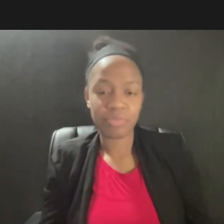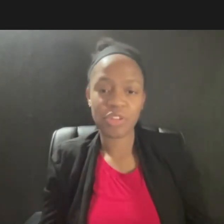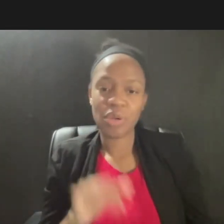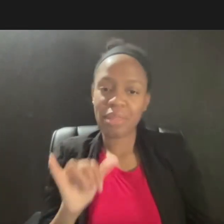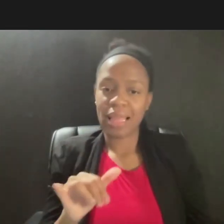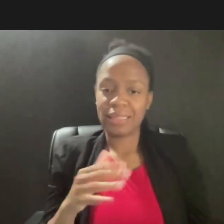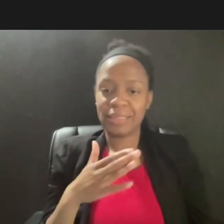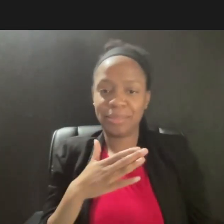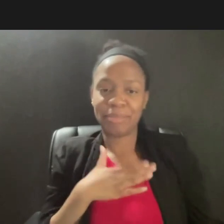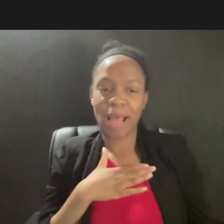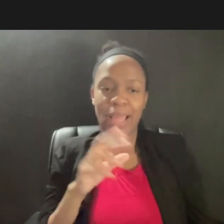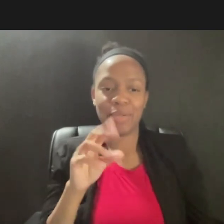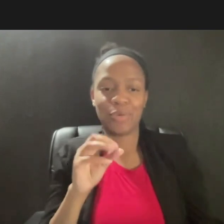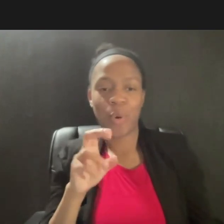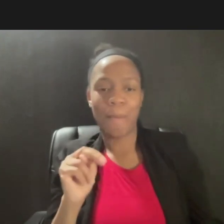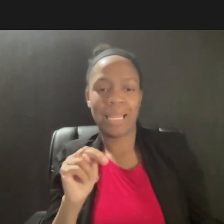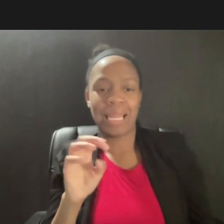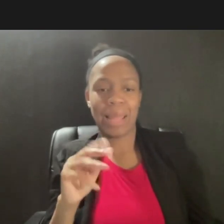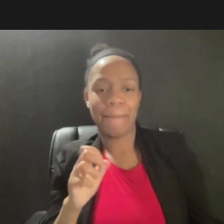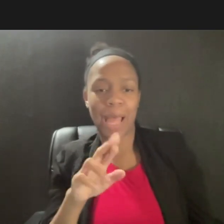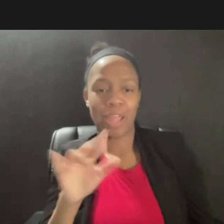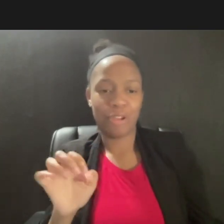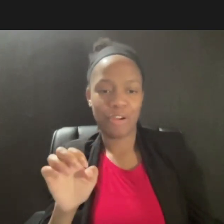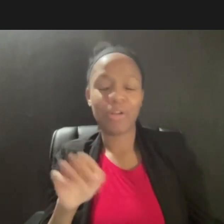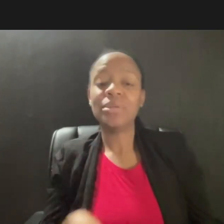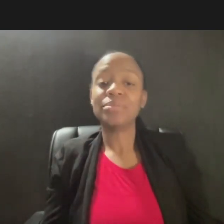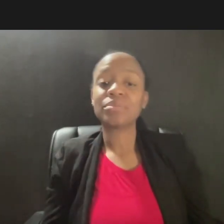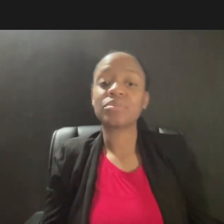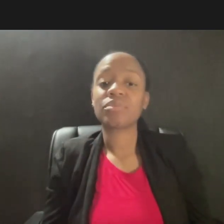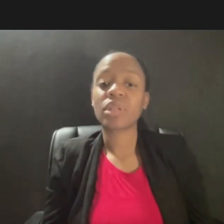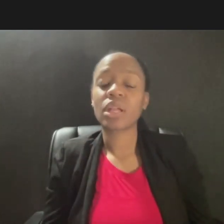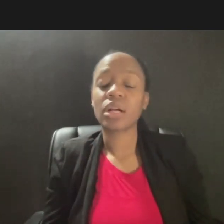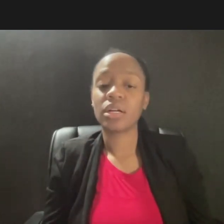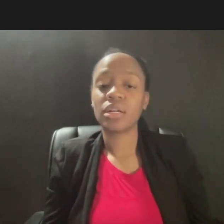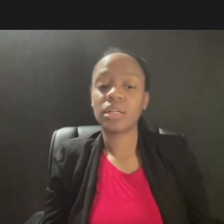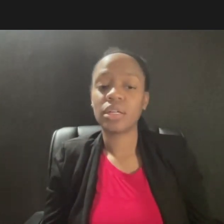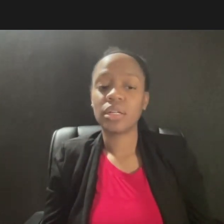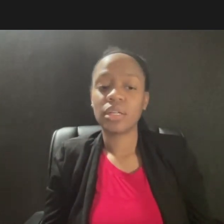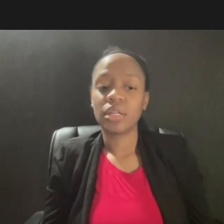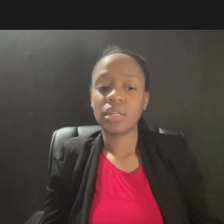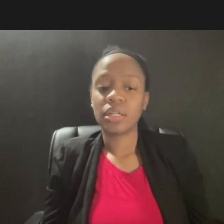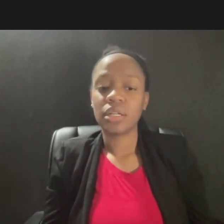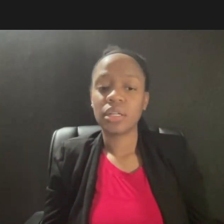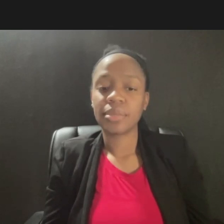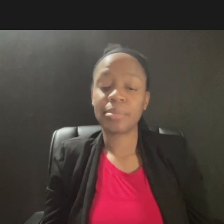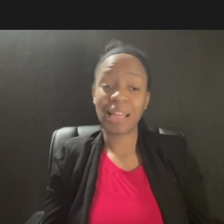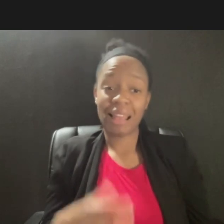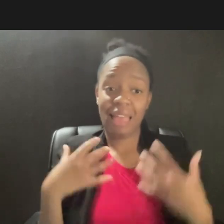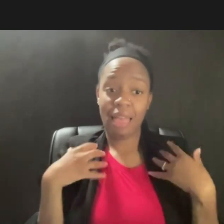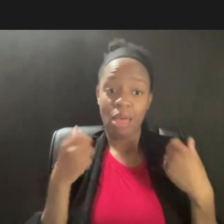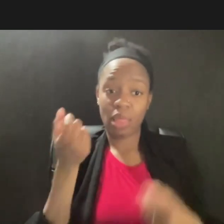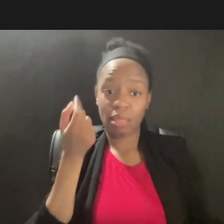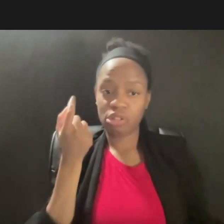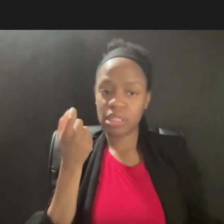as some say. It's a heavy focus of mine. But yeah, health literacy is extremely